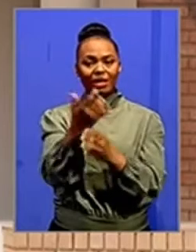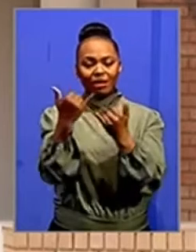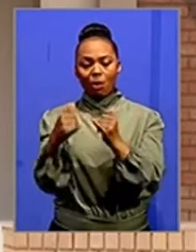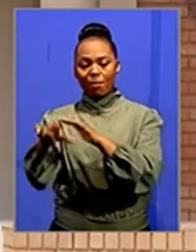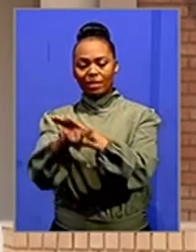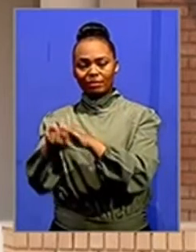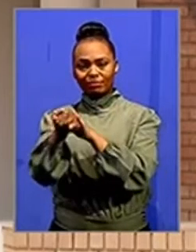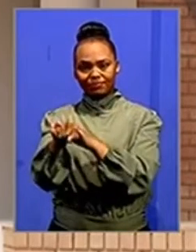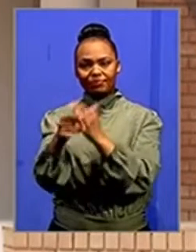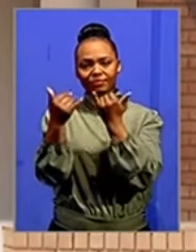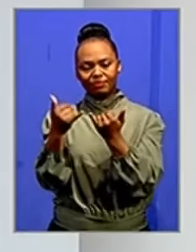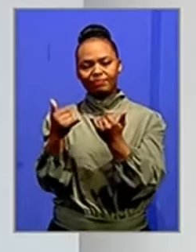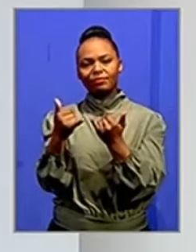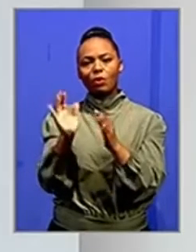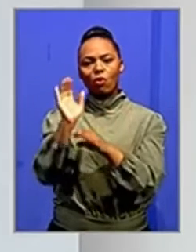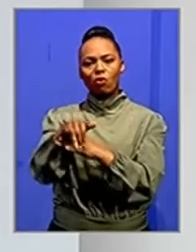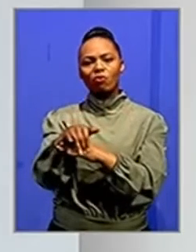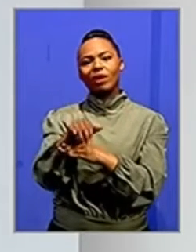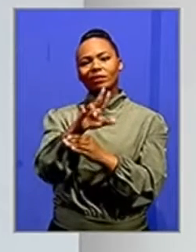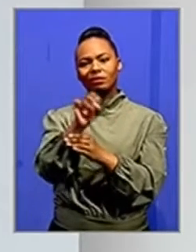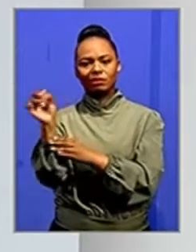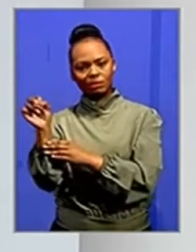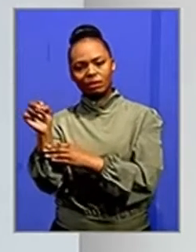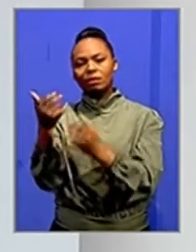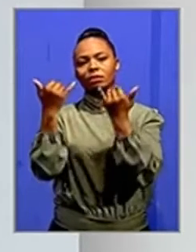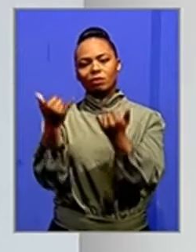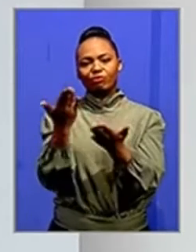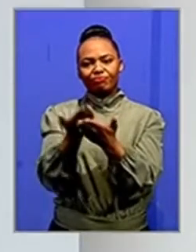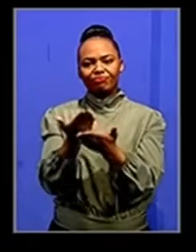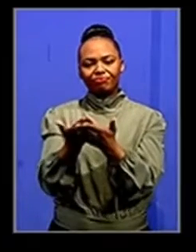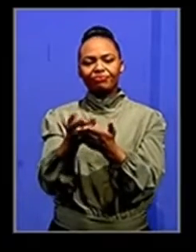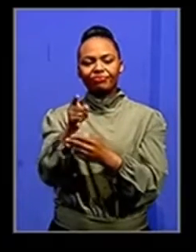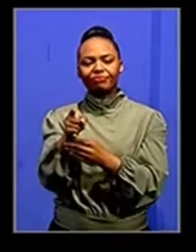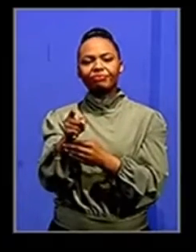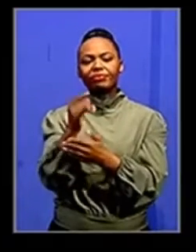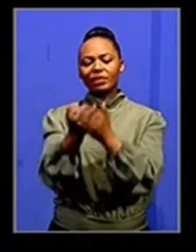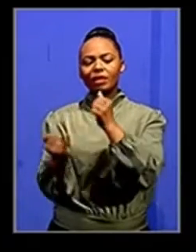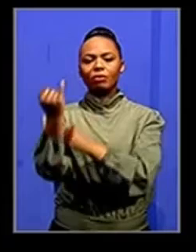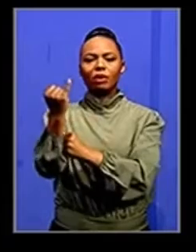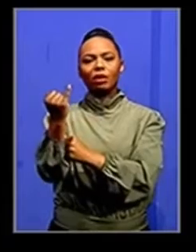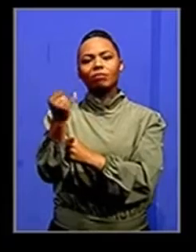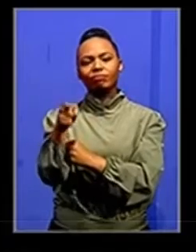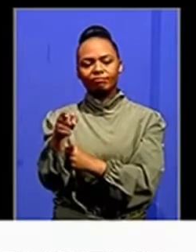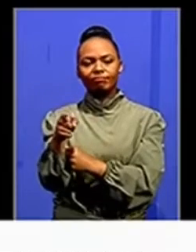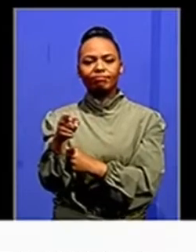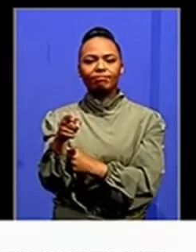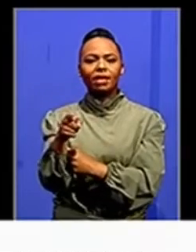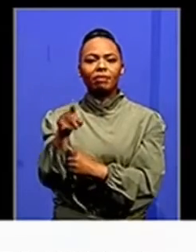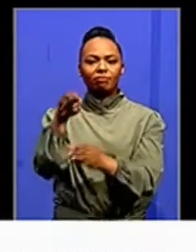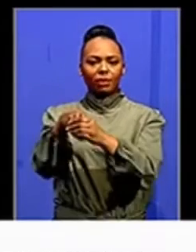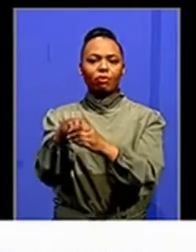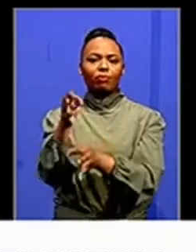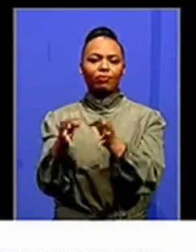ba ikemetseng ba fetang ba 900 ba tlang ho iketela dikgetho. Everything about local governance is being